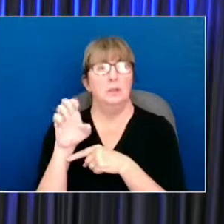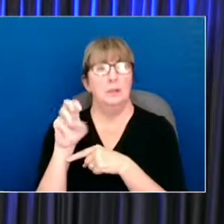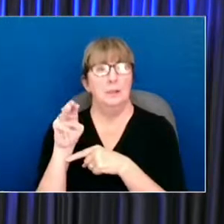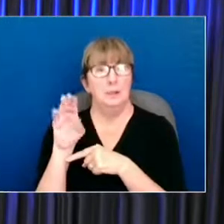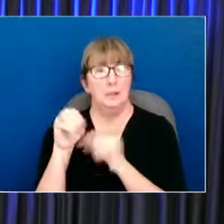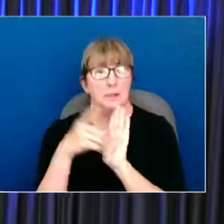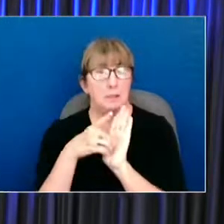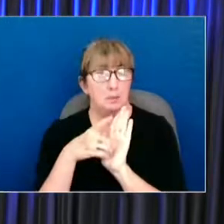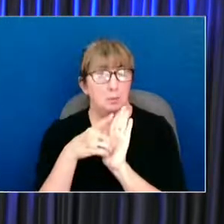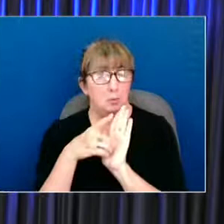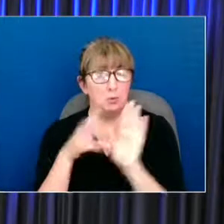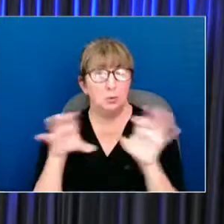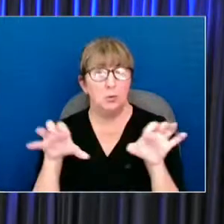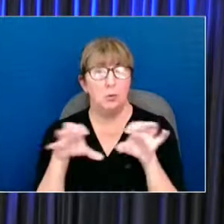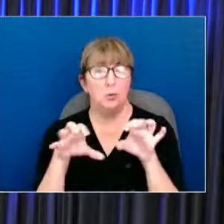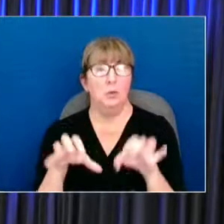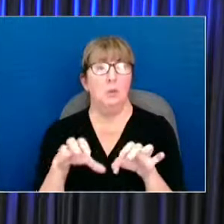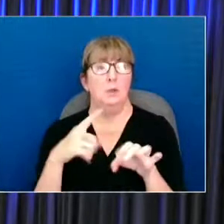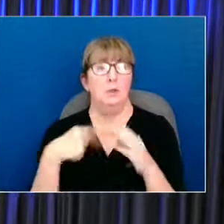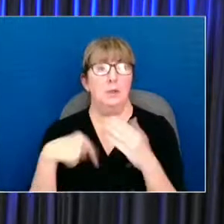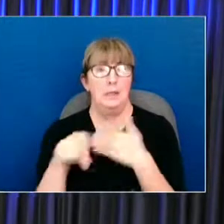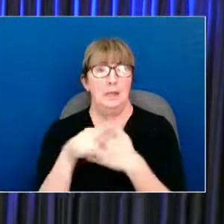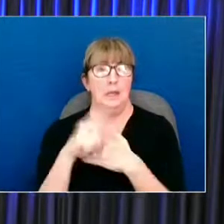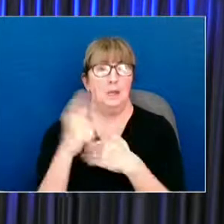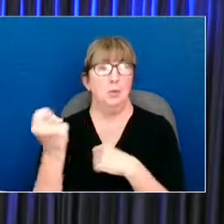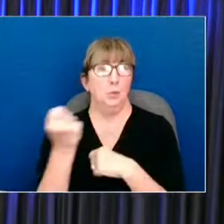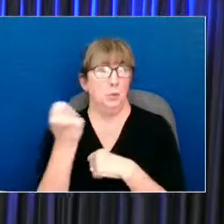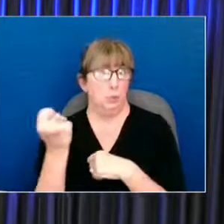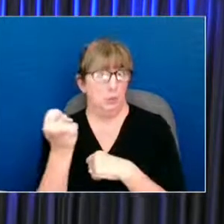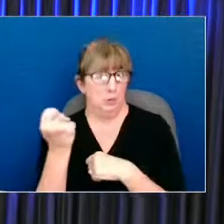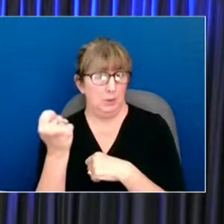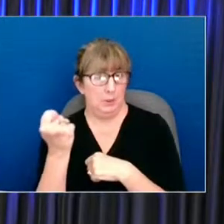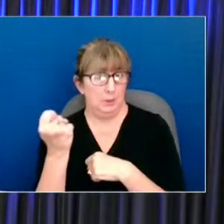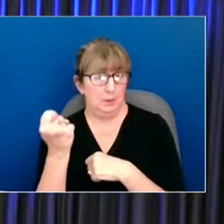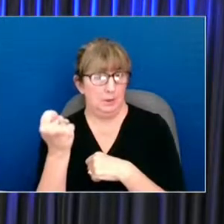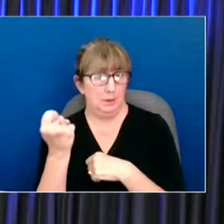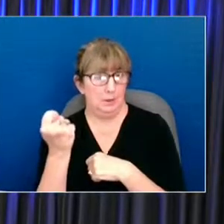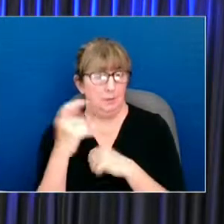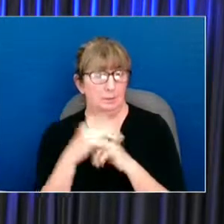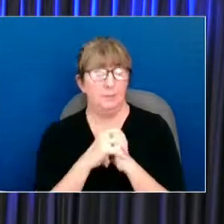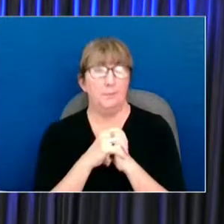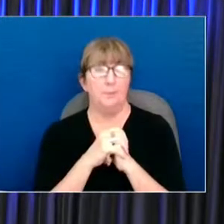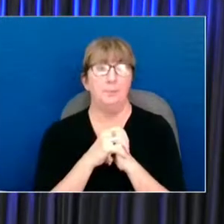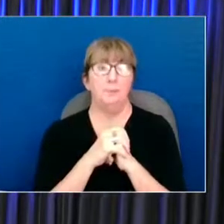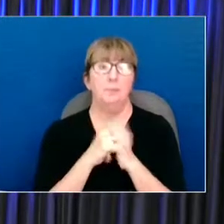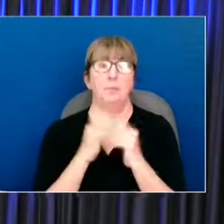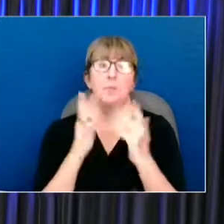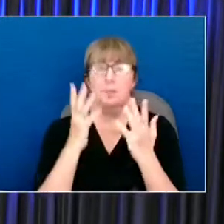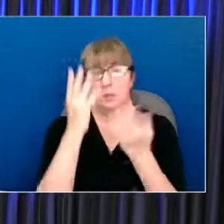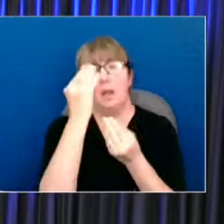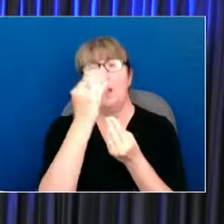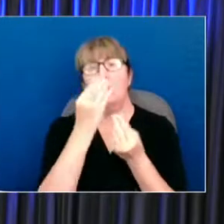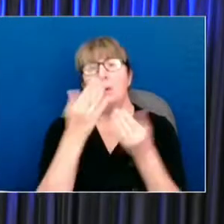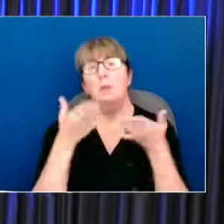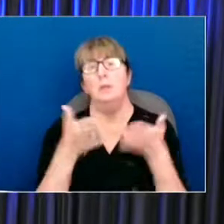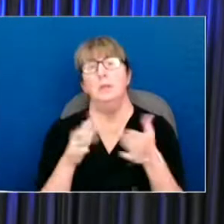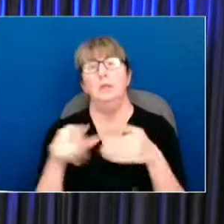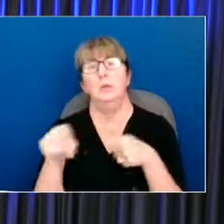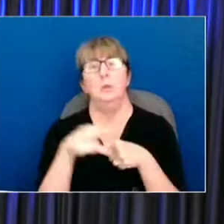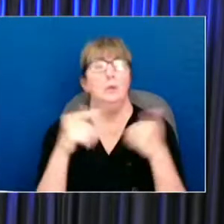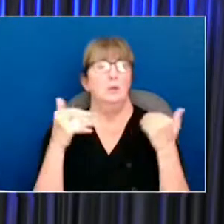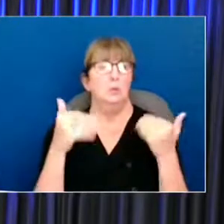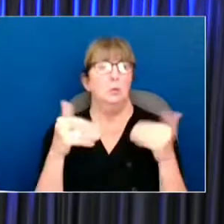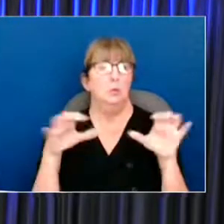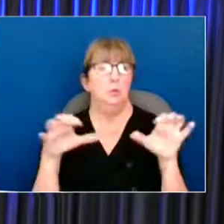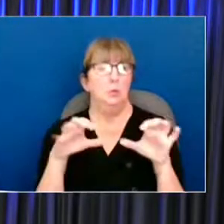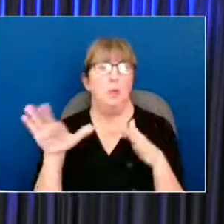going to be doing on next Tuesday. So, I can't believe it's next Tuesday. But I'll let you guys do that. I'll Yeah. come back in probably about a half